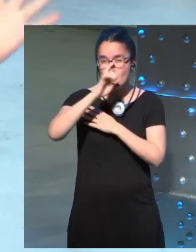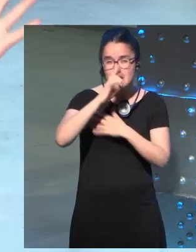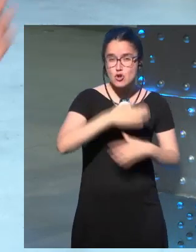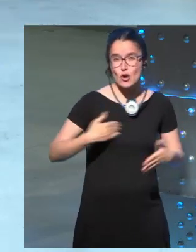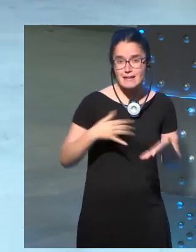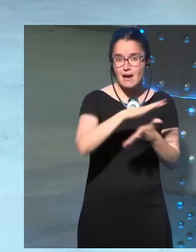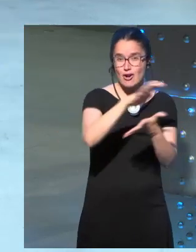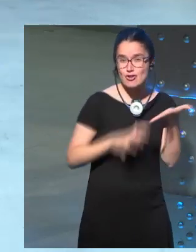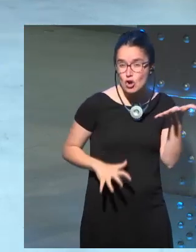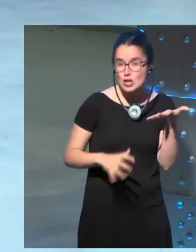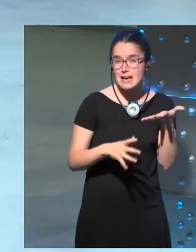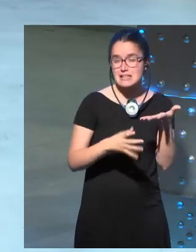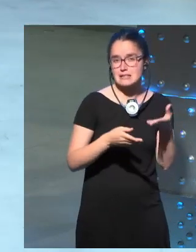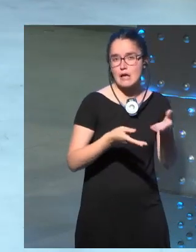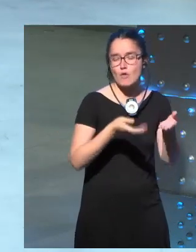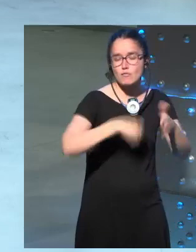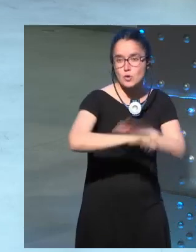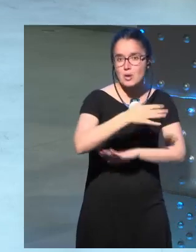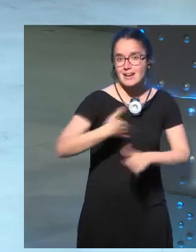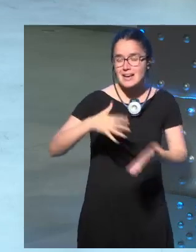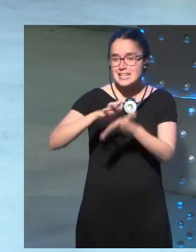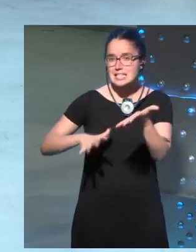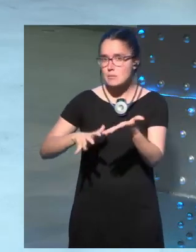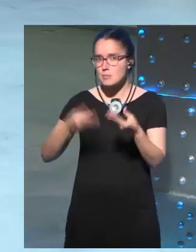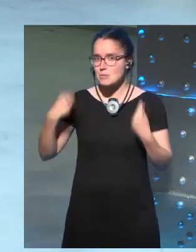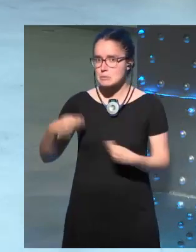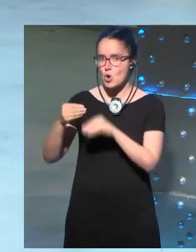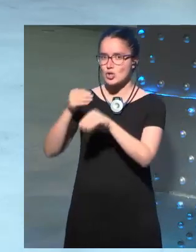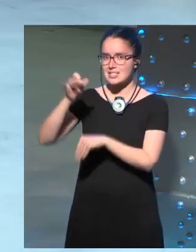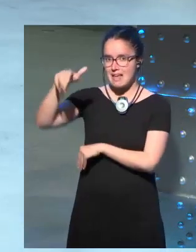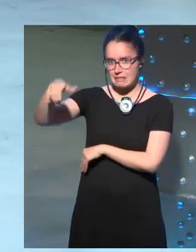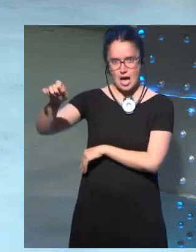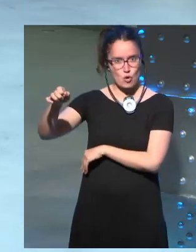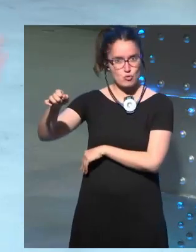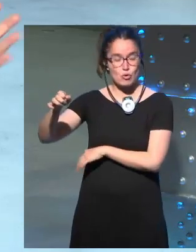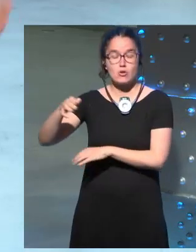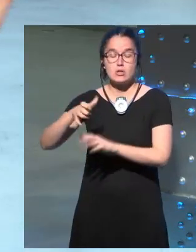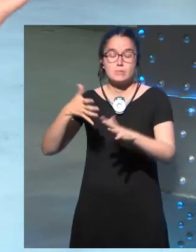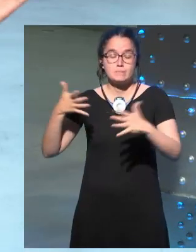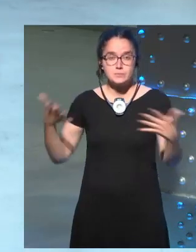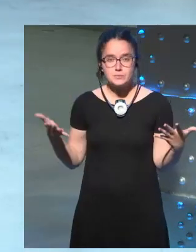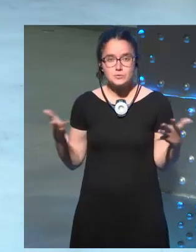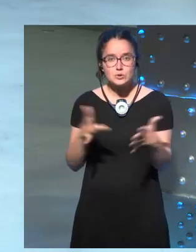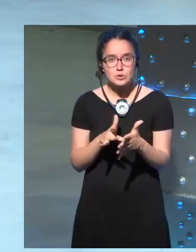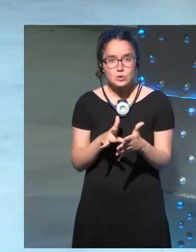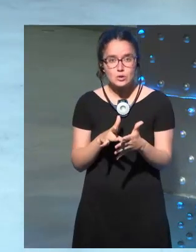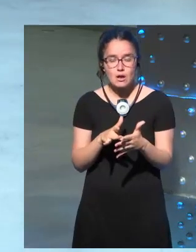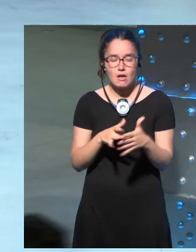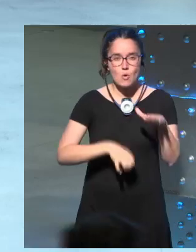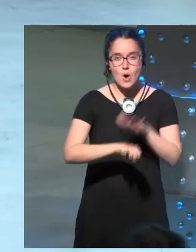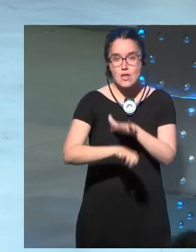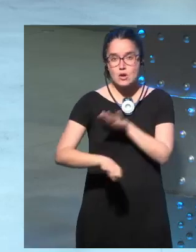to write reports about football. They wanted to write like Santiago Segurola. Oh yeah, thank you for that. So we